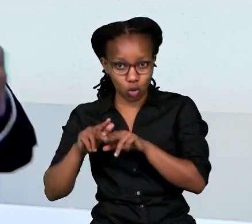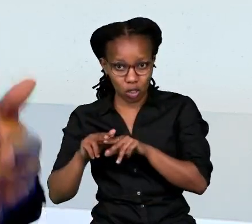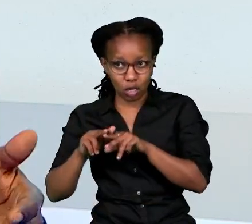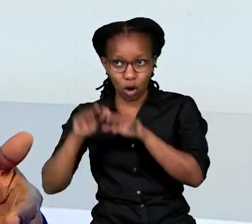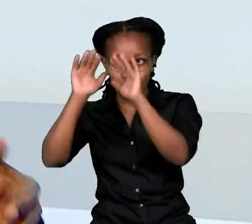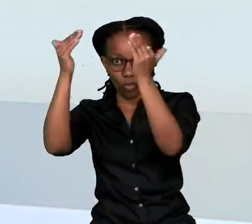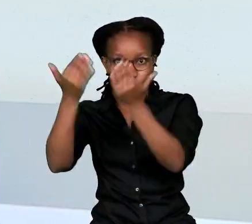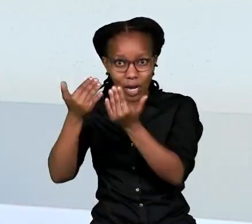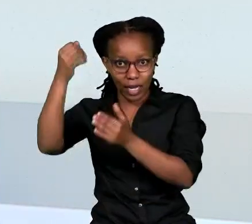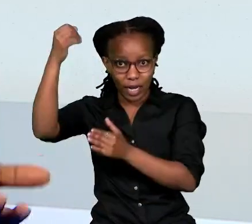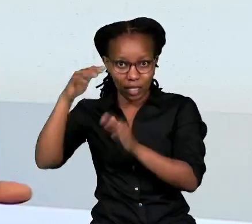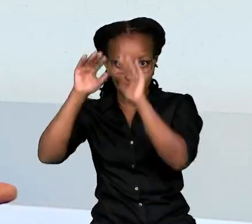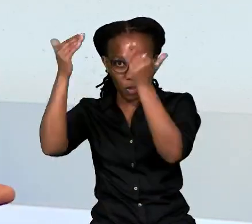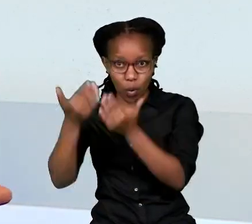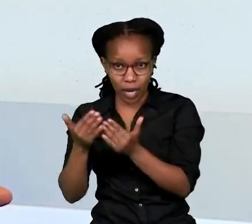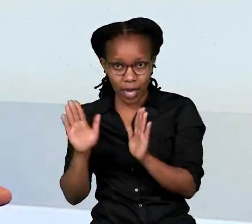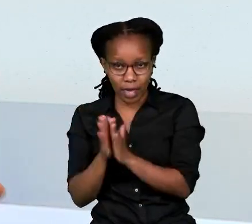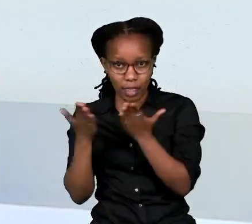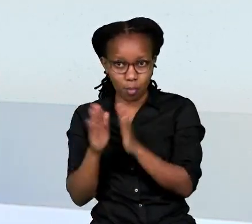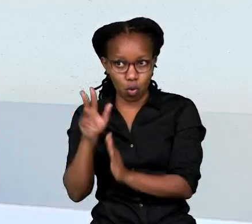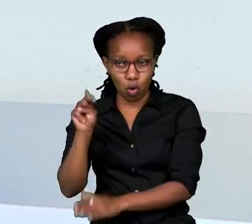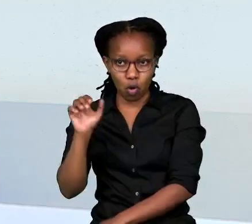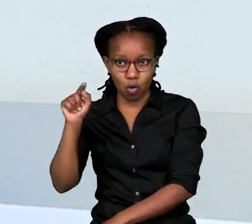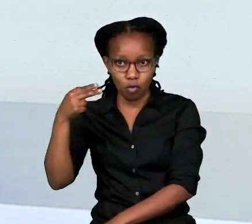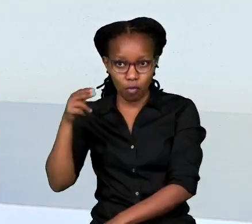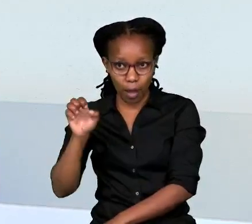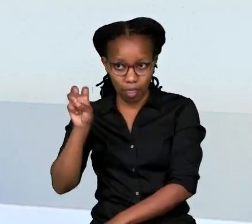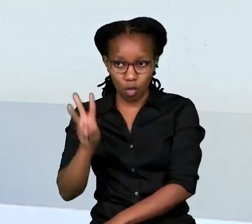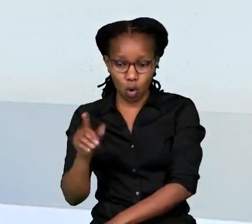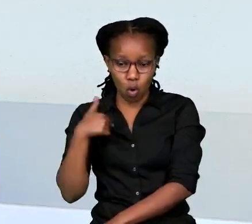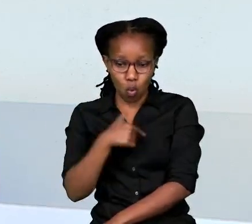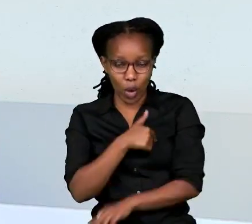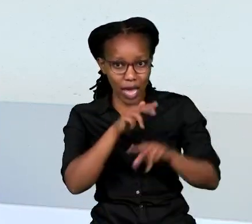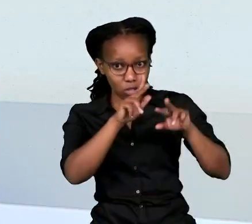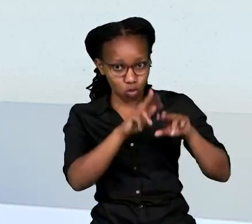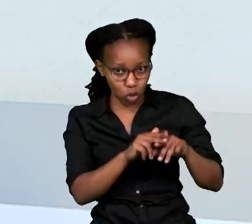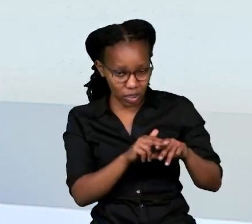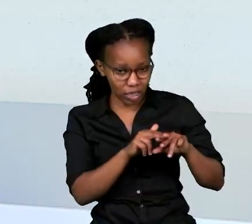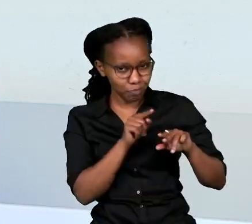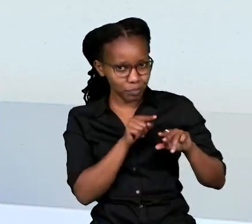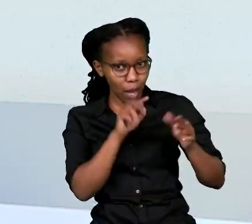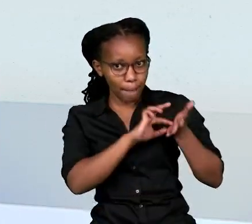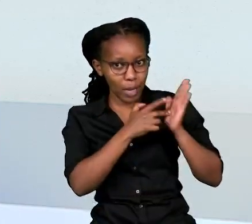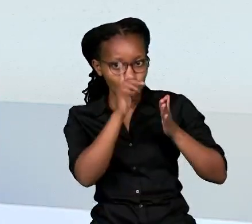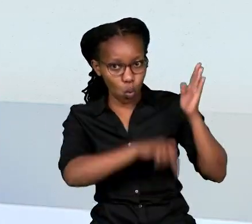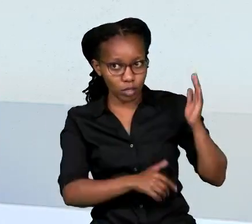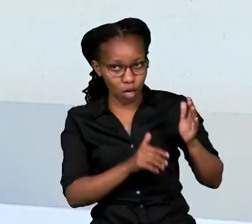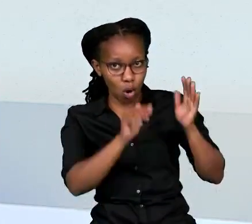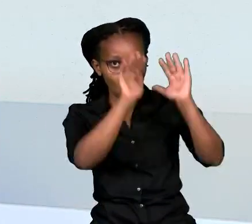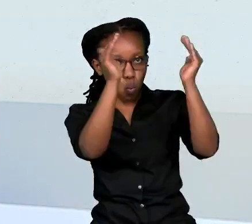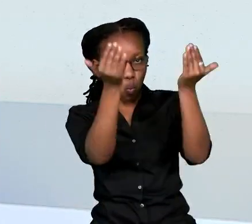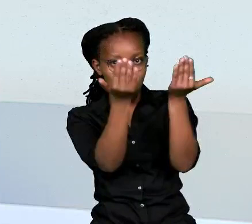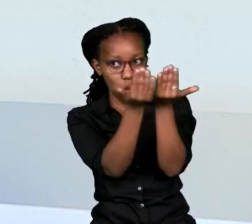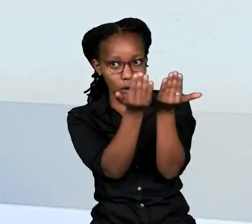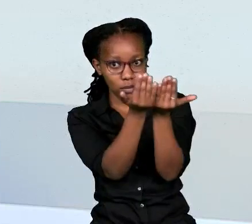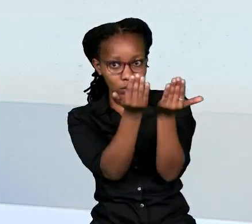the light of the world, doesn't make any sense. We are the salt to mean the world should be able to come